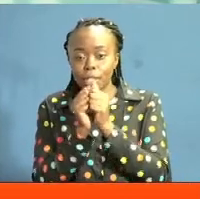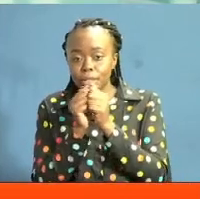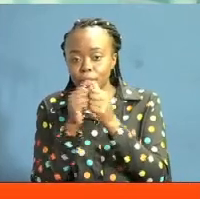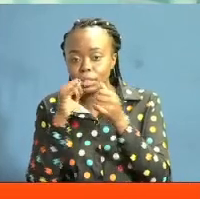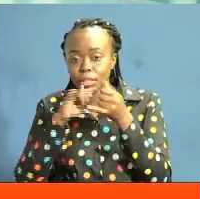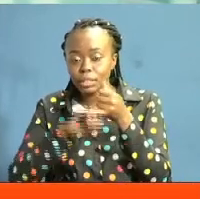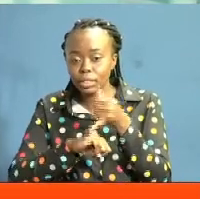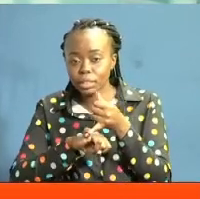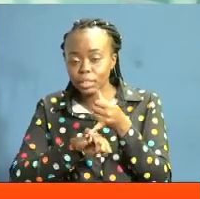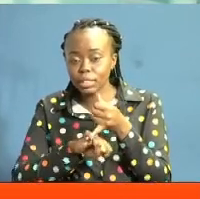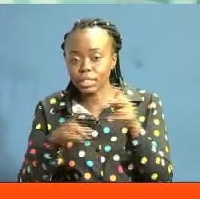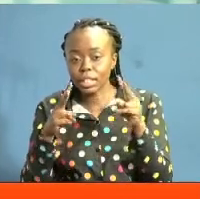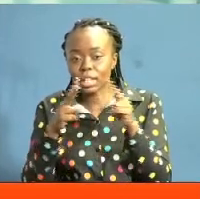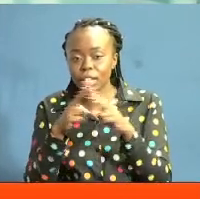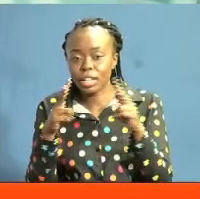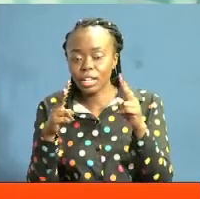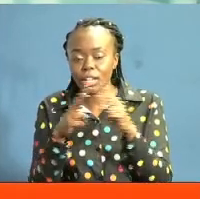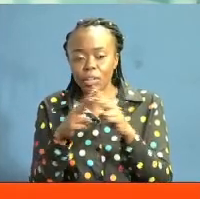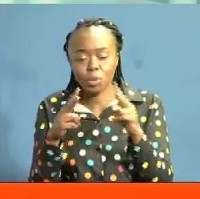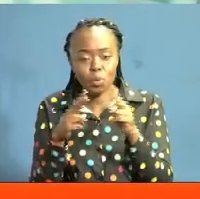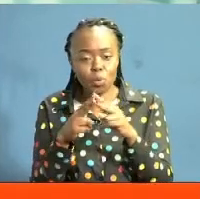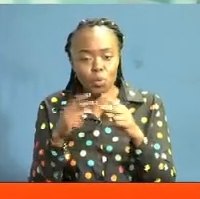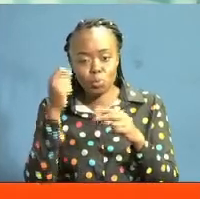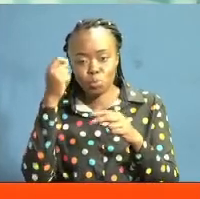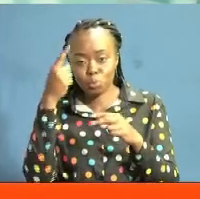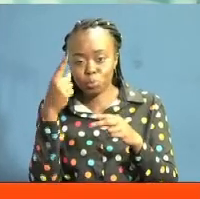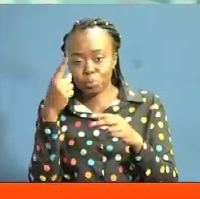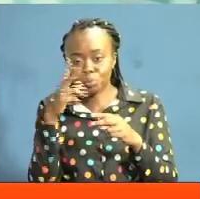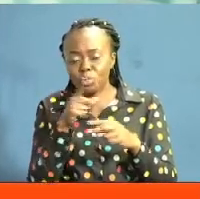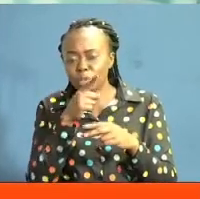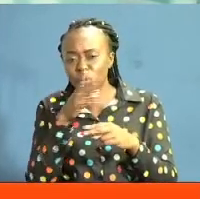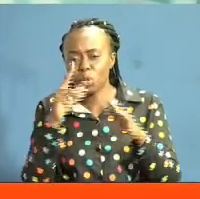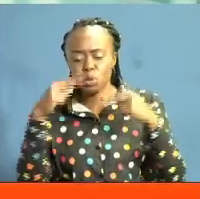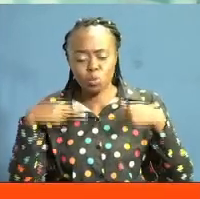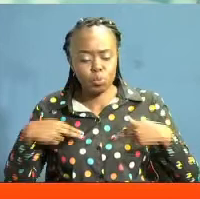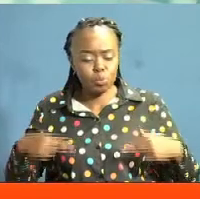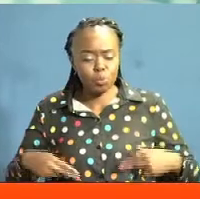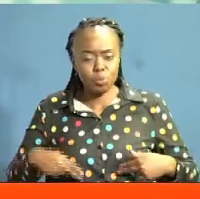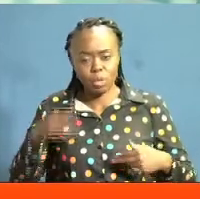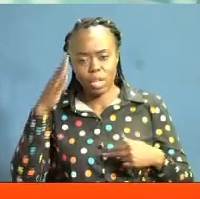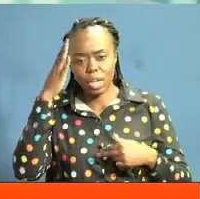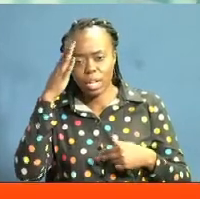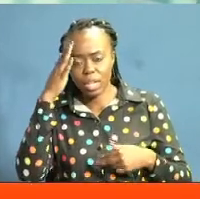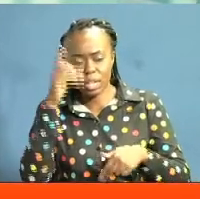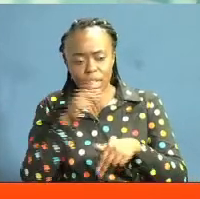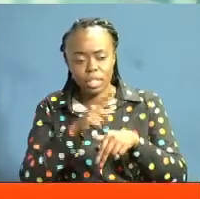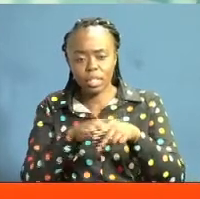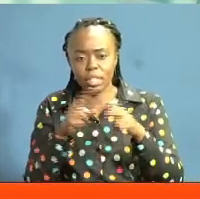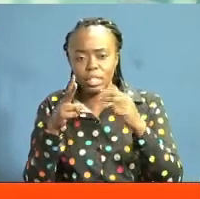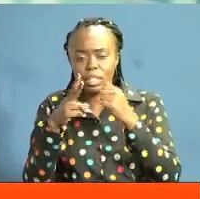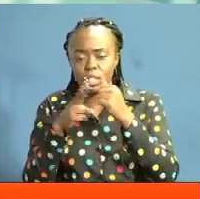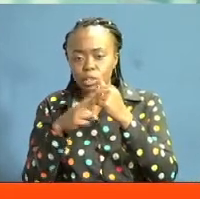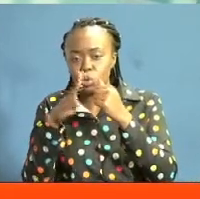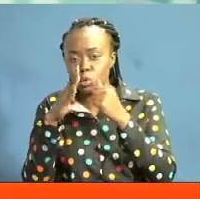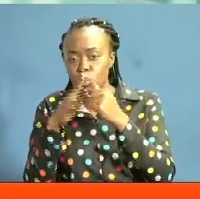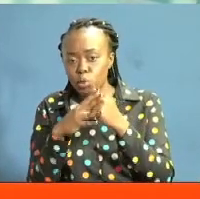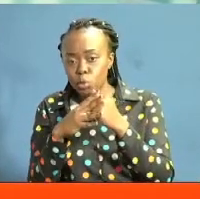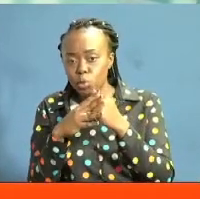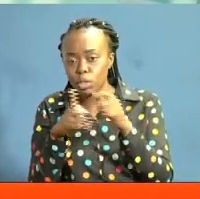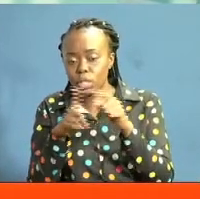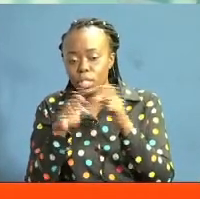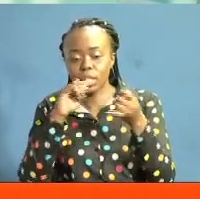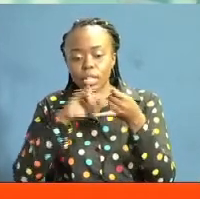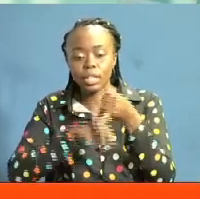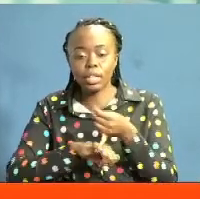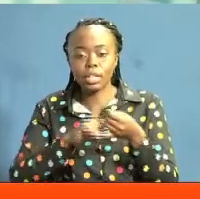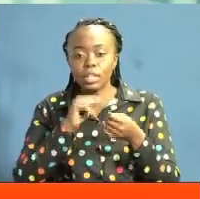you're very, very immature at 18. Human brains do not mature until you are 24. And marriage